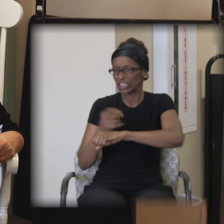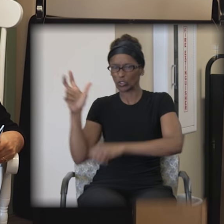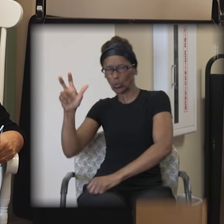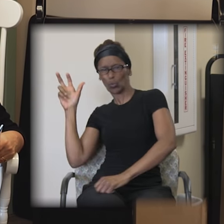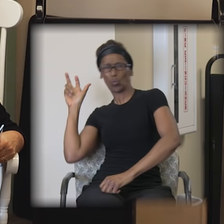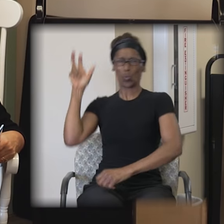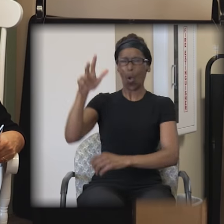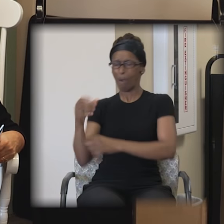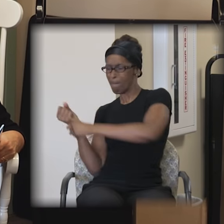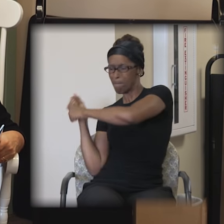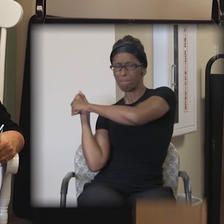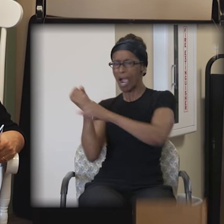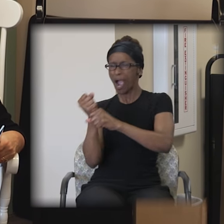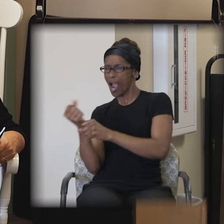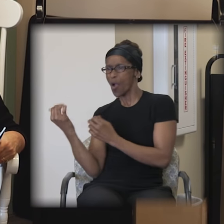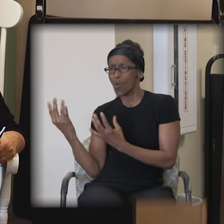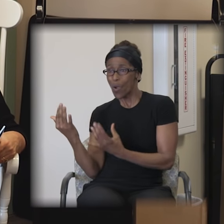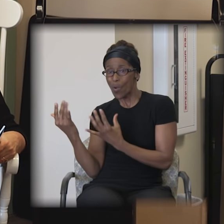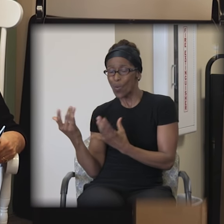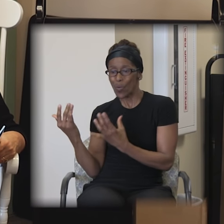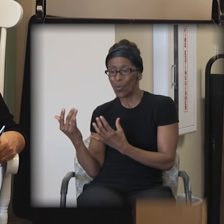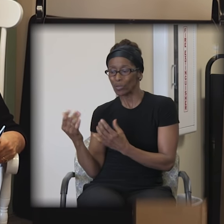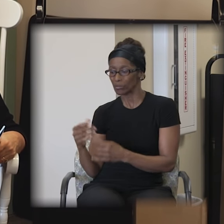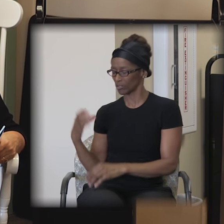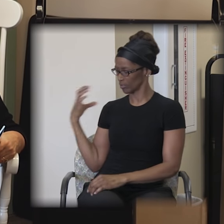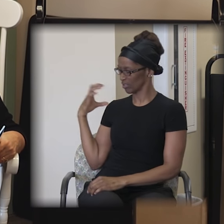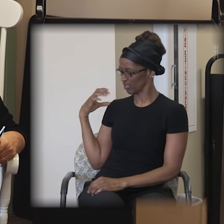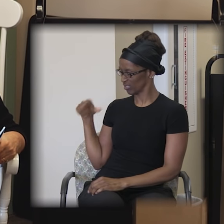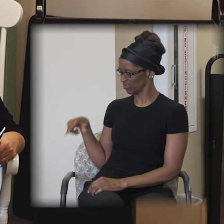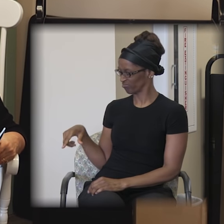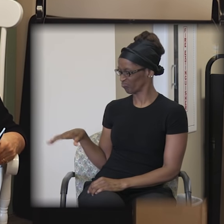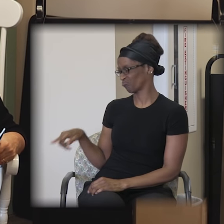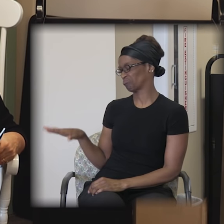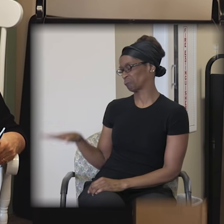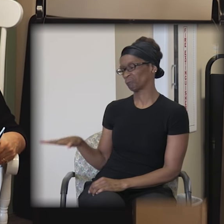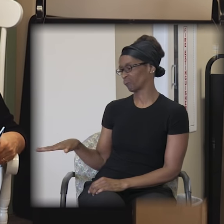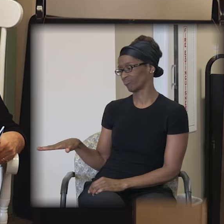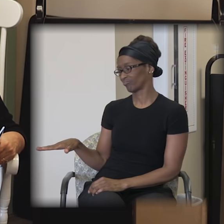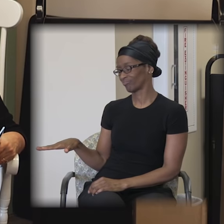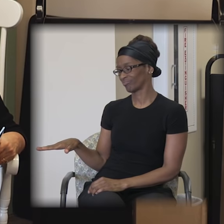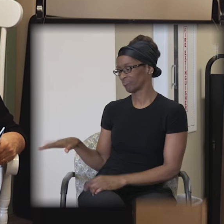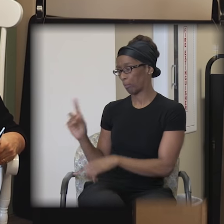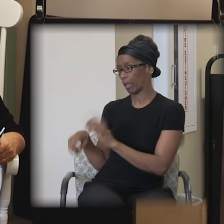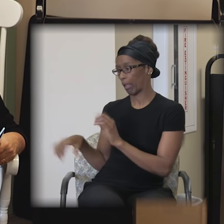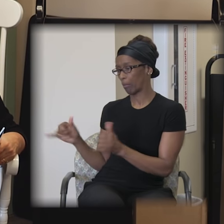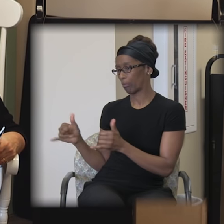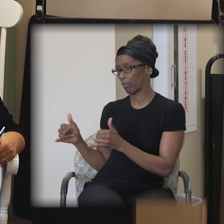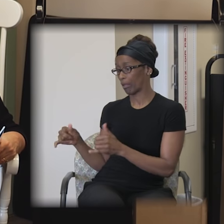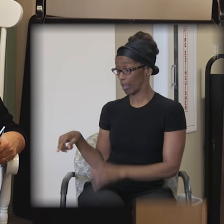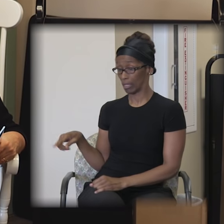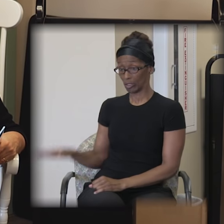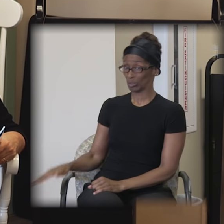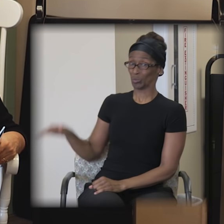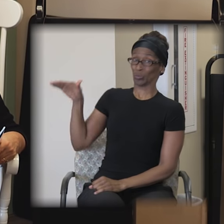caught it. He batted. He waited. Too small, the team captain said. William never got much taller than